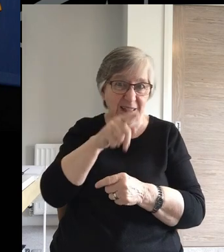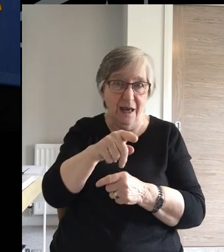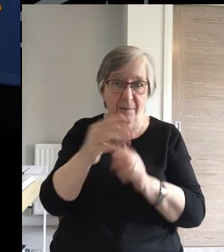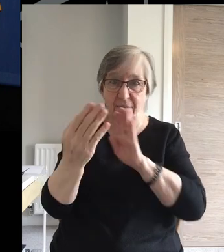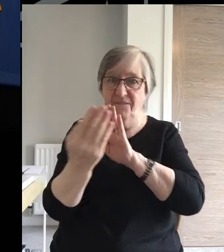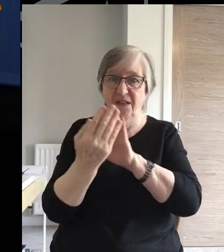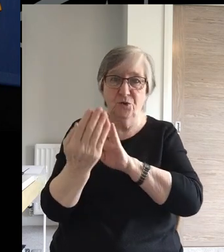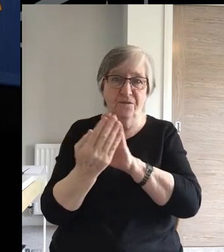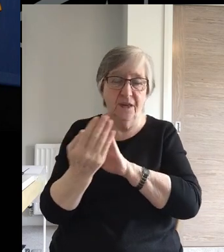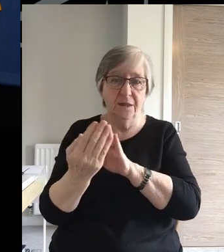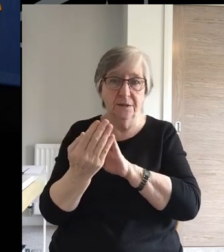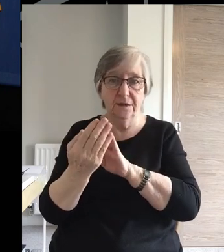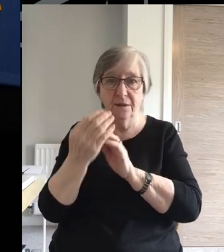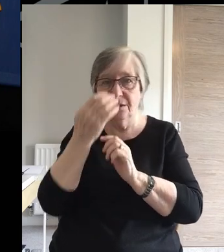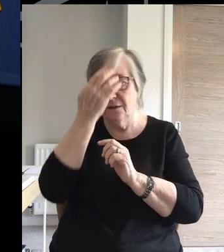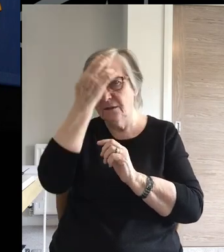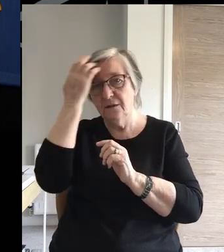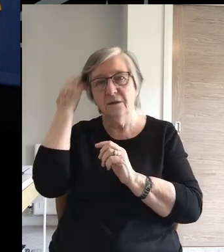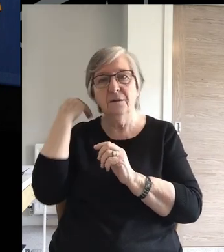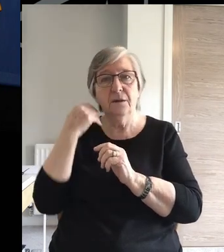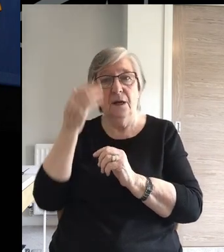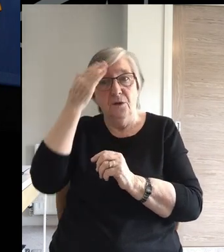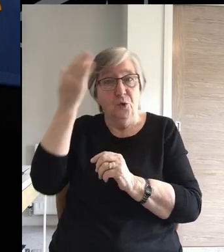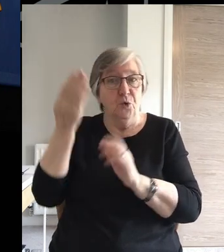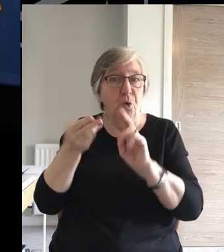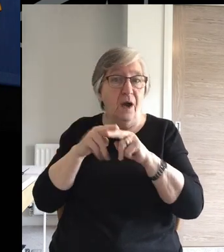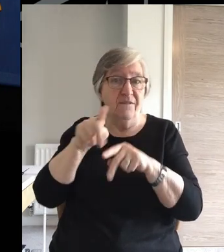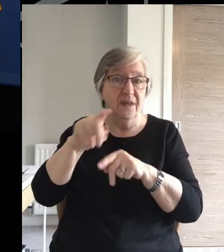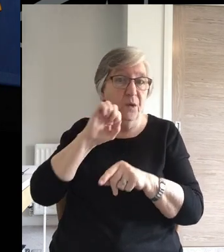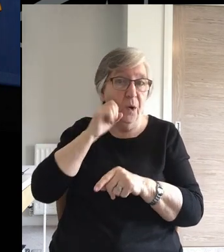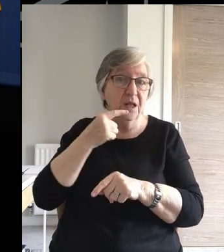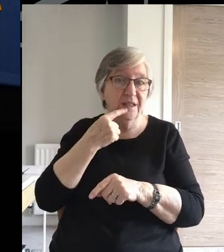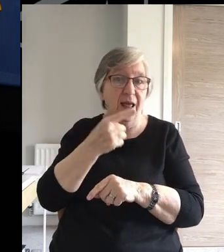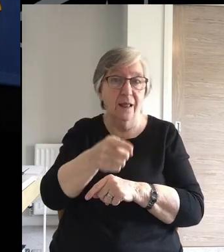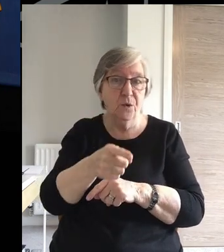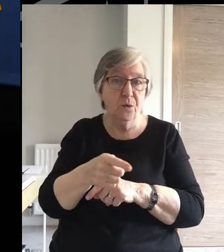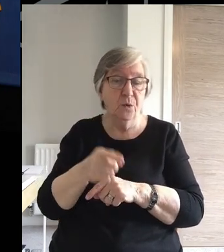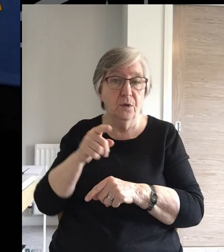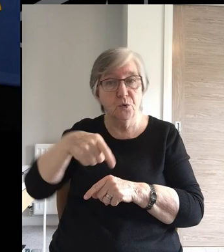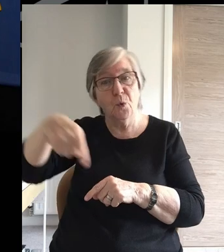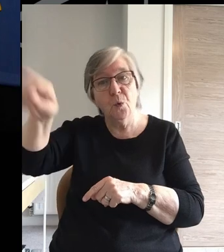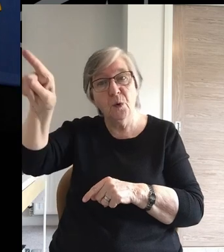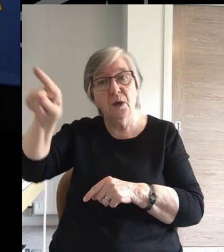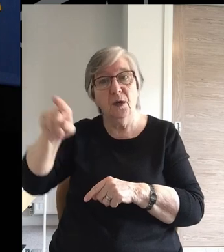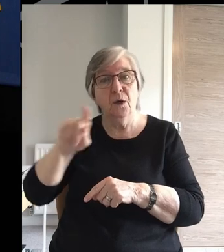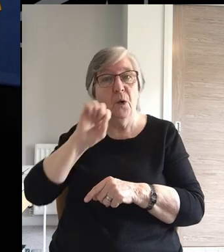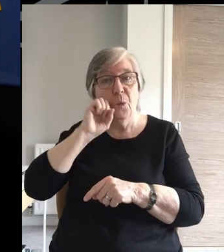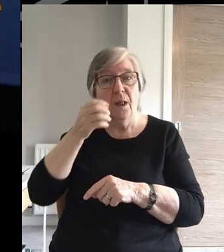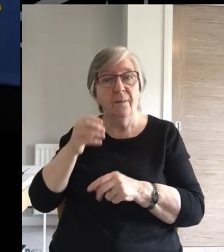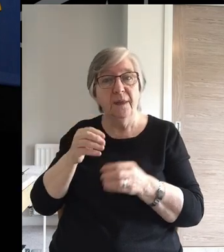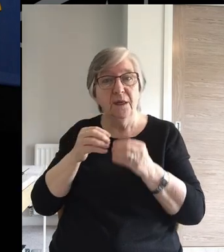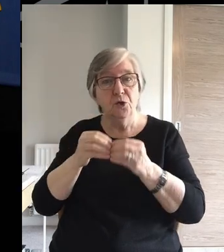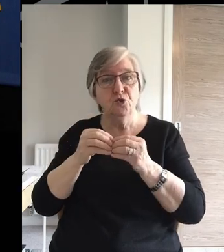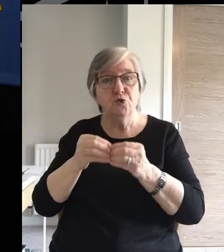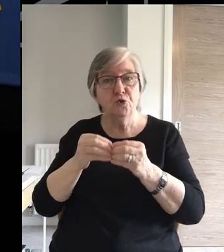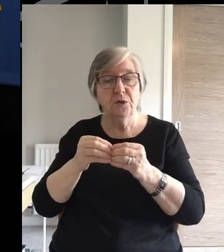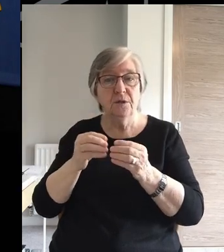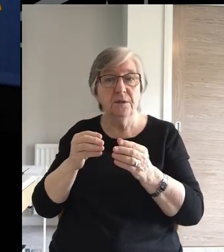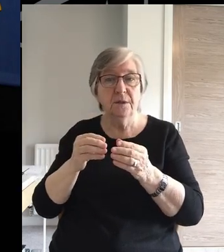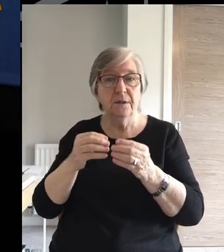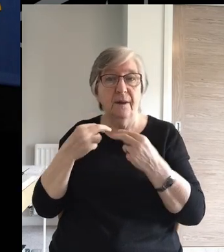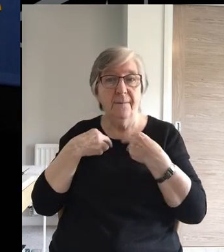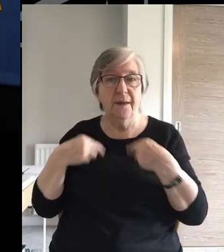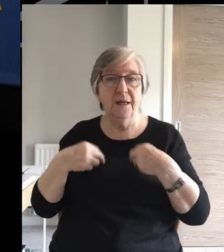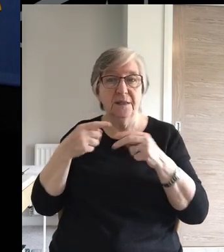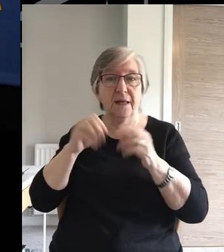would have liked to. Don't know if he's going to tell you. He probably will himself. He's going on to be a probationer assistant down in Bigger,